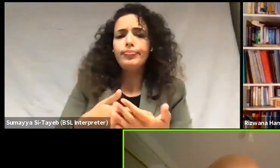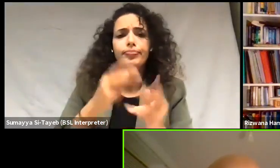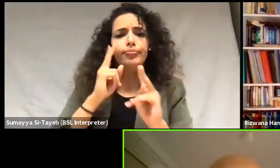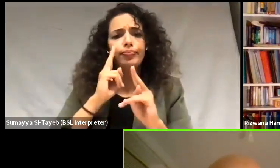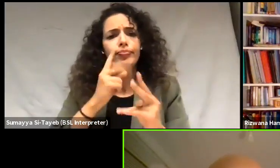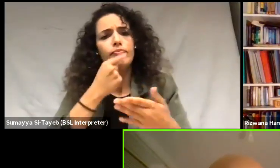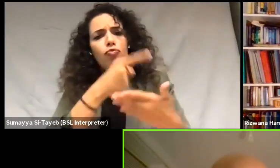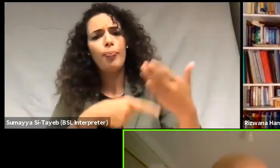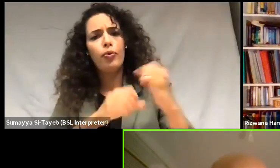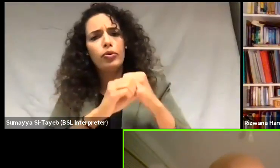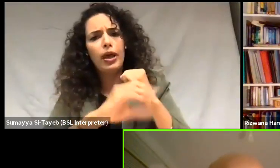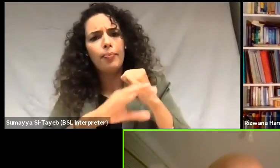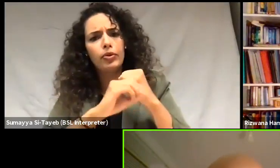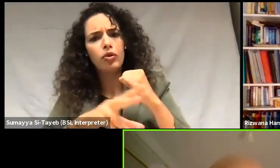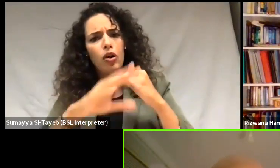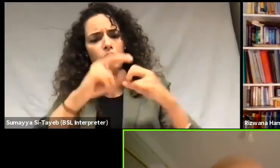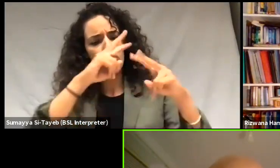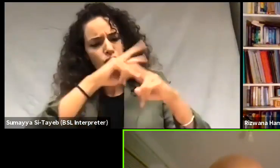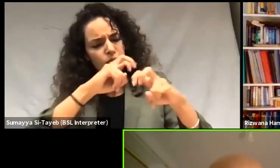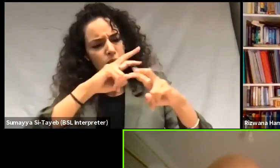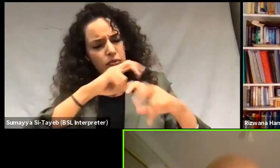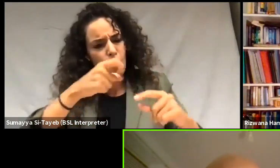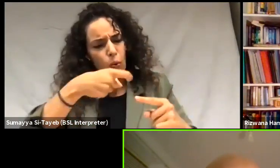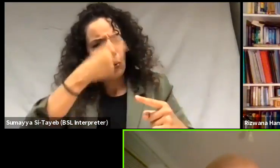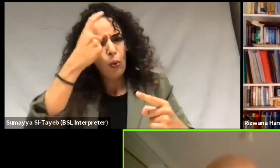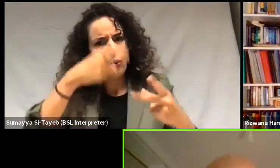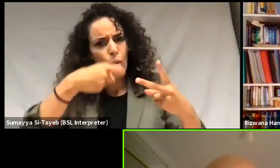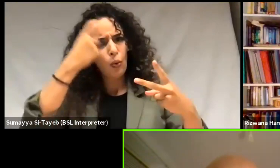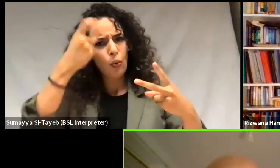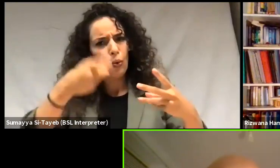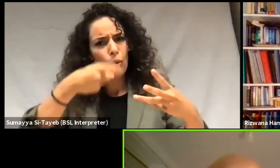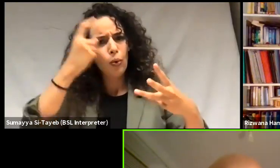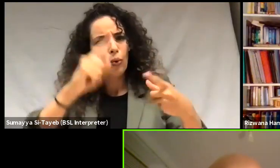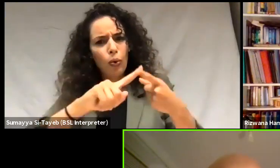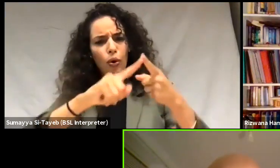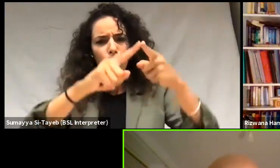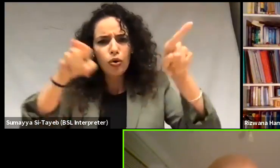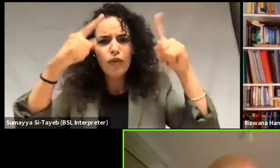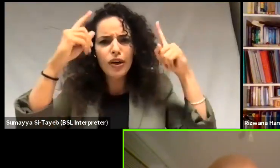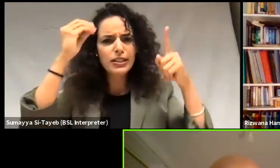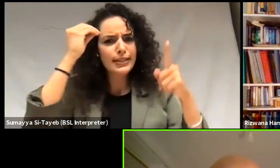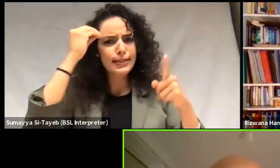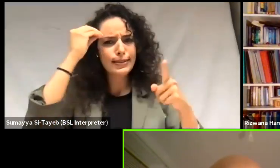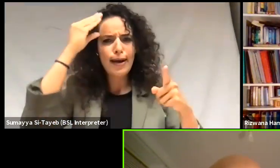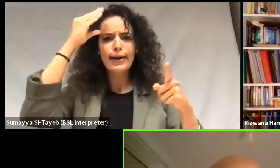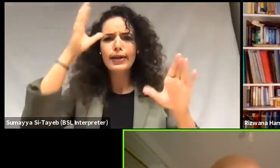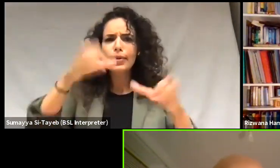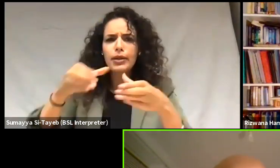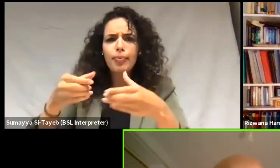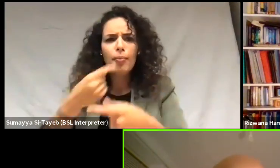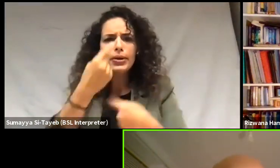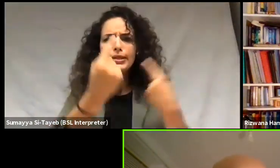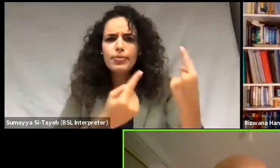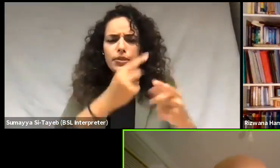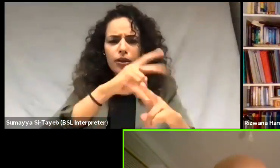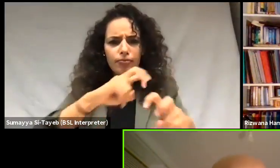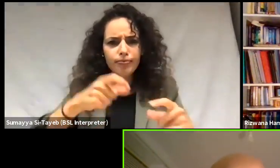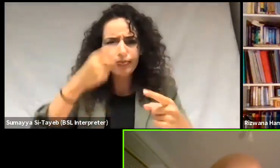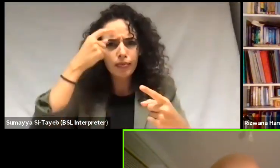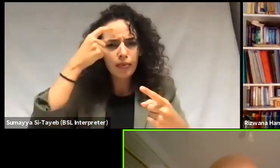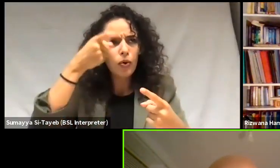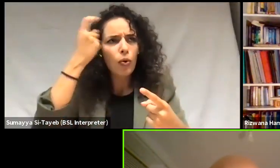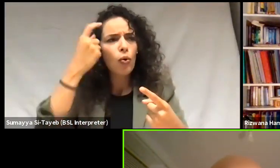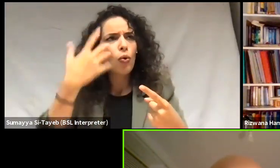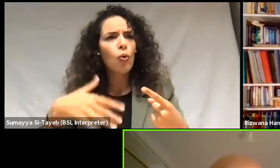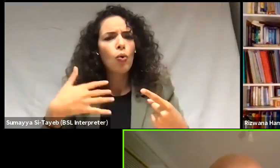of the research that has been done by universities and academic departments, they sort of gave us a